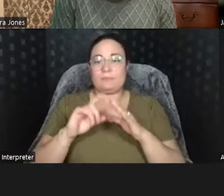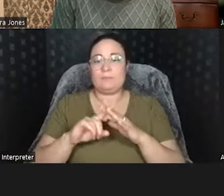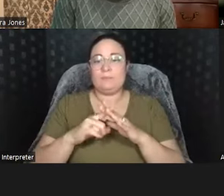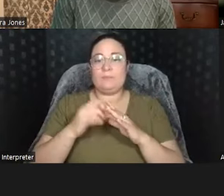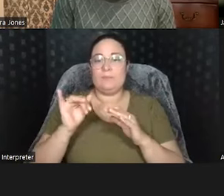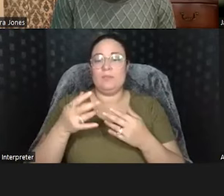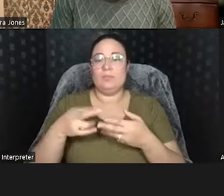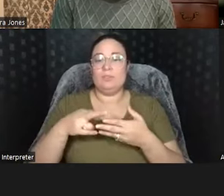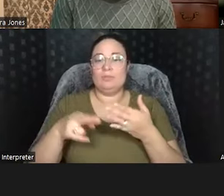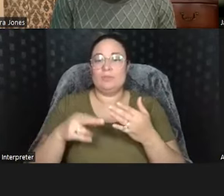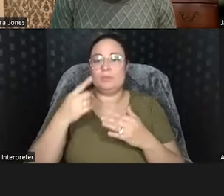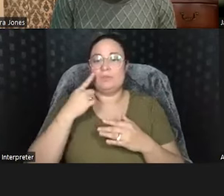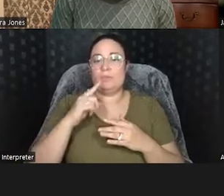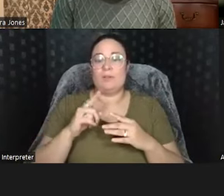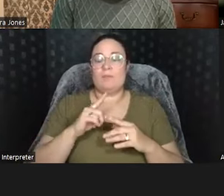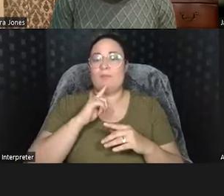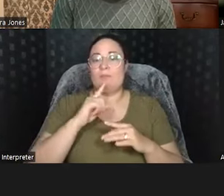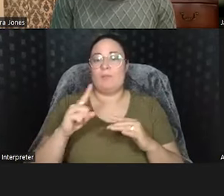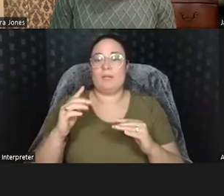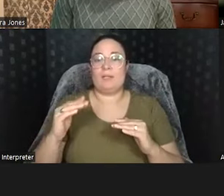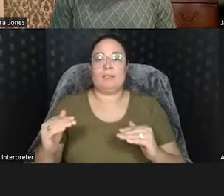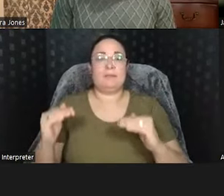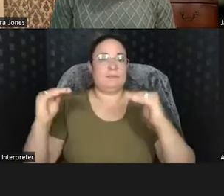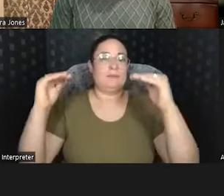actually the result of a very sophisticated